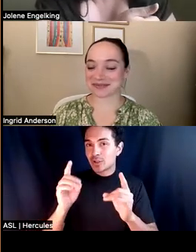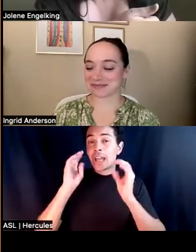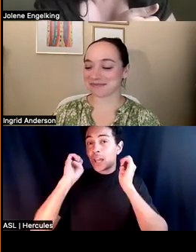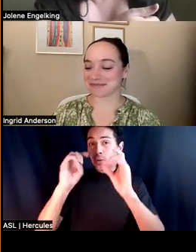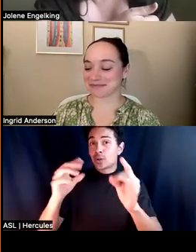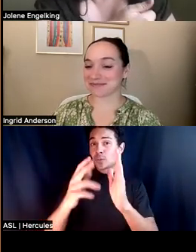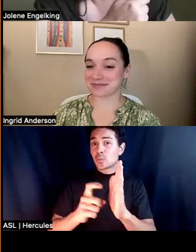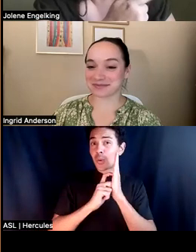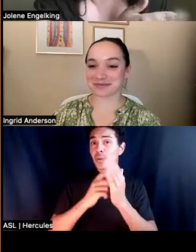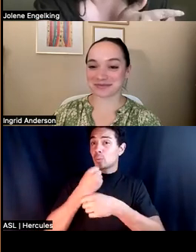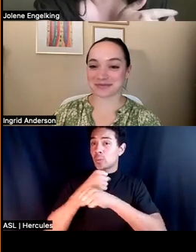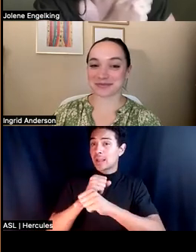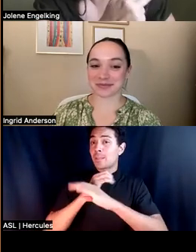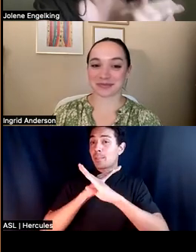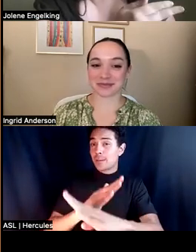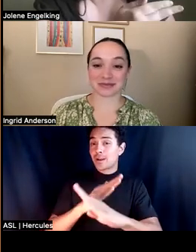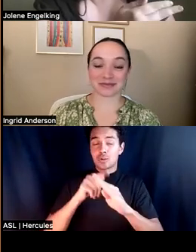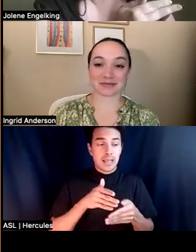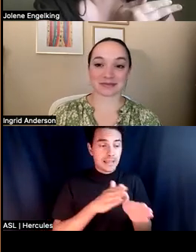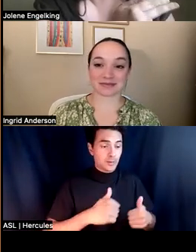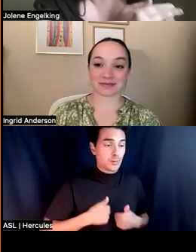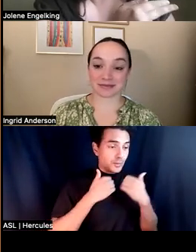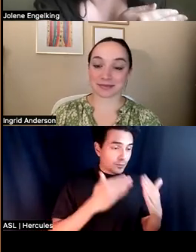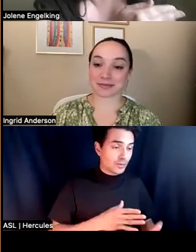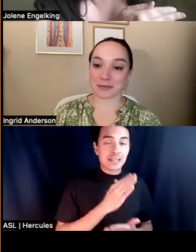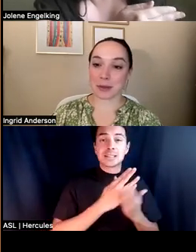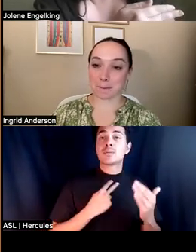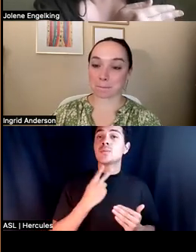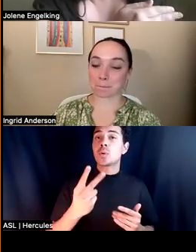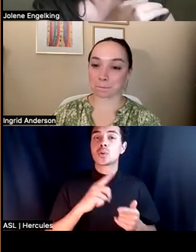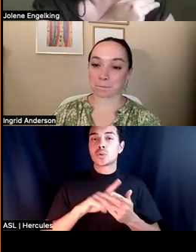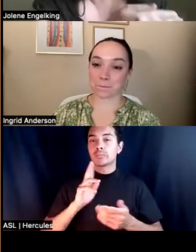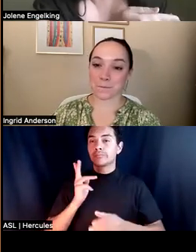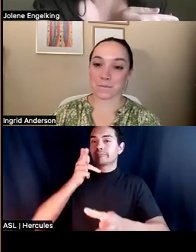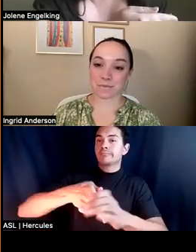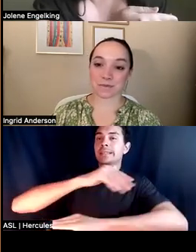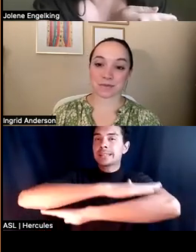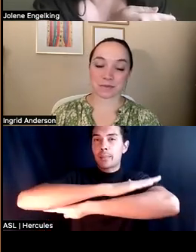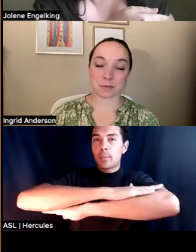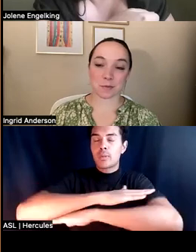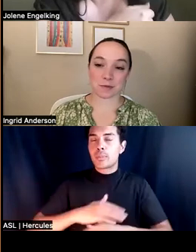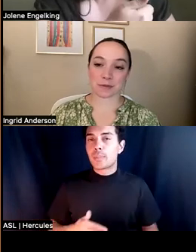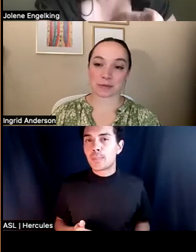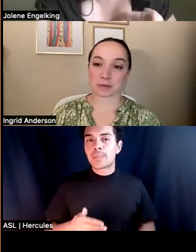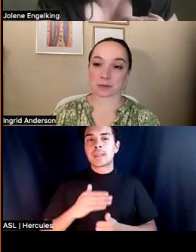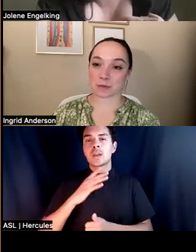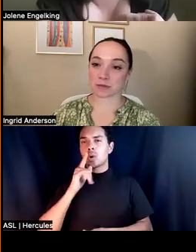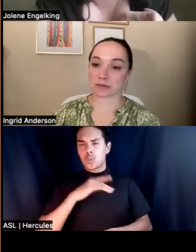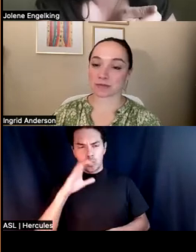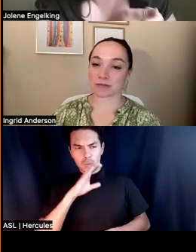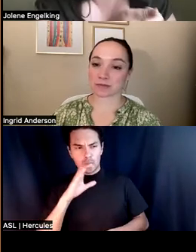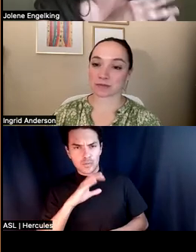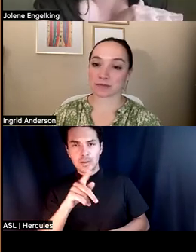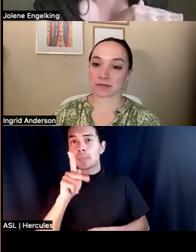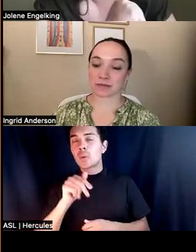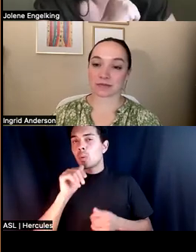barriers to allowing survivors and certain voices to be able to be at a table. What are we looking for? Are we looking for people who are the most polished within